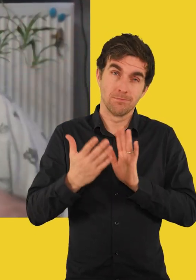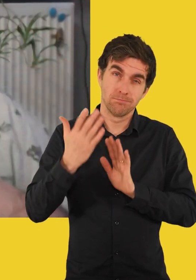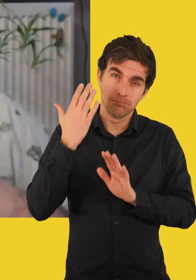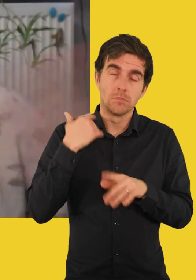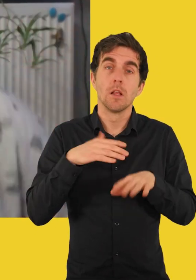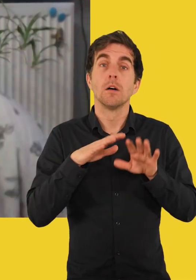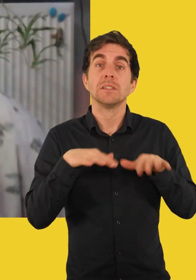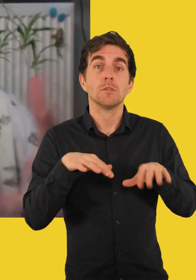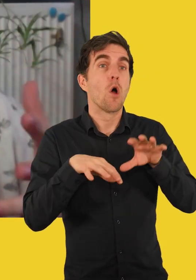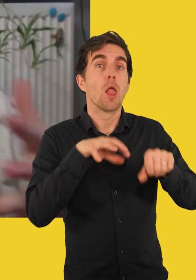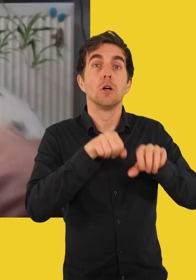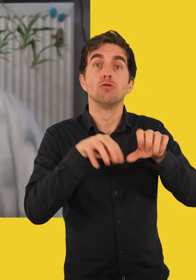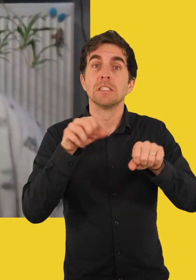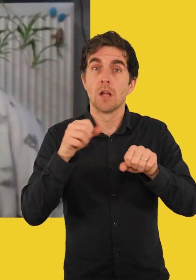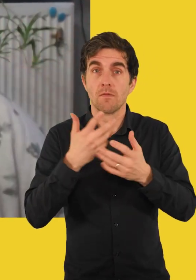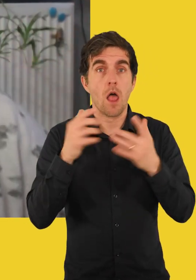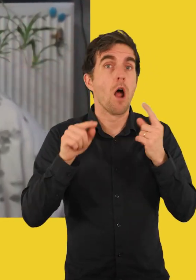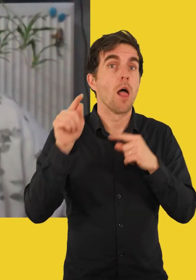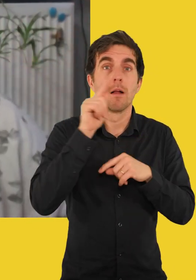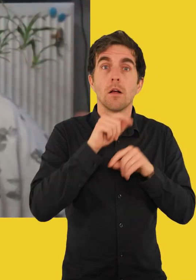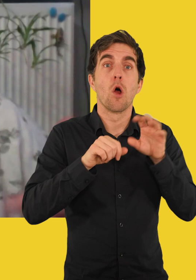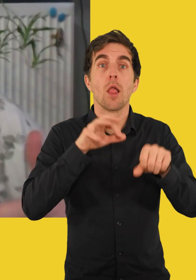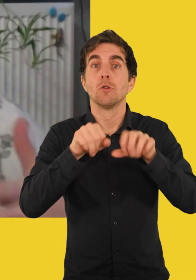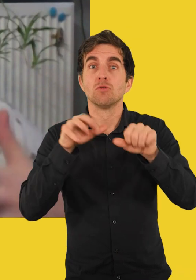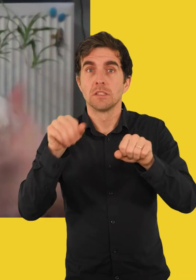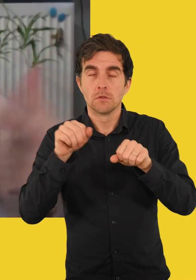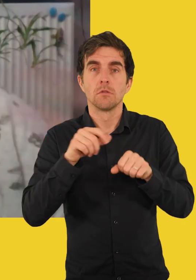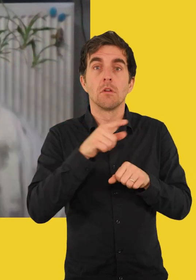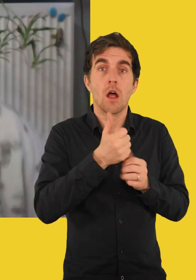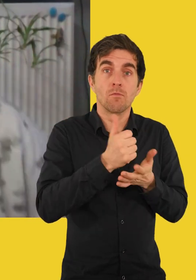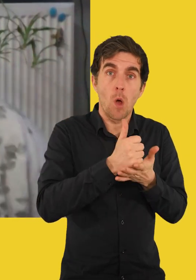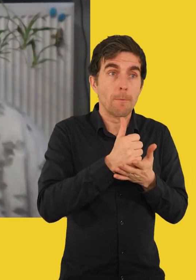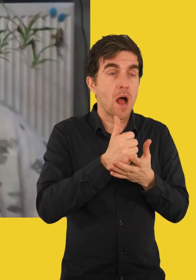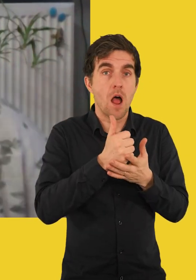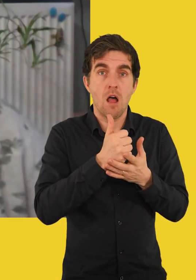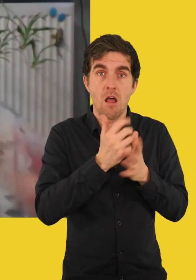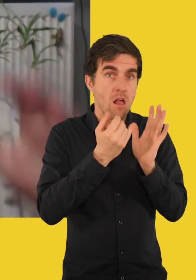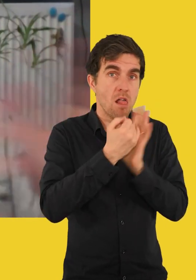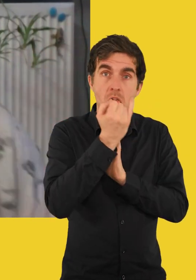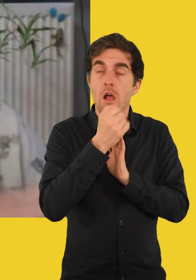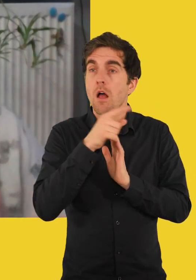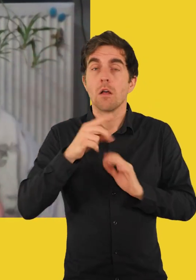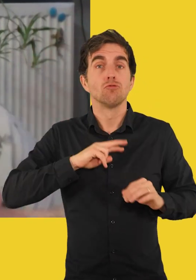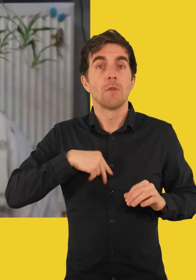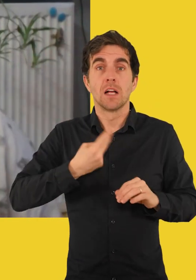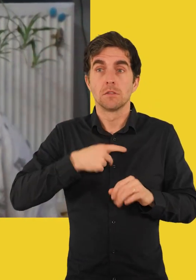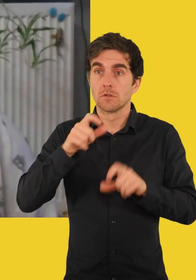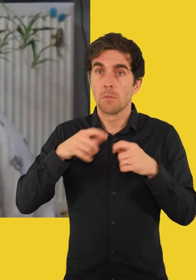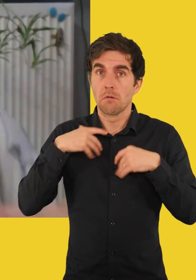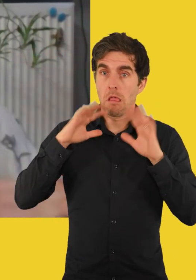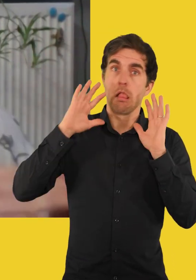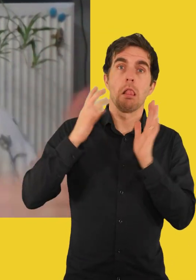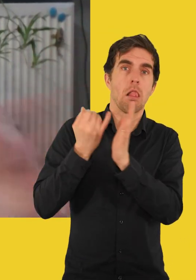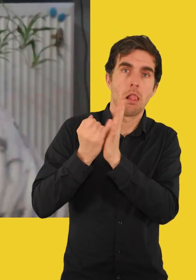Empire, alongside others, colonized cultures, globalizing homophobia and transphobia. Those extracted